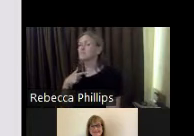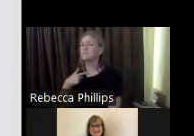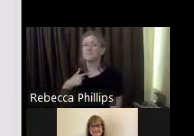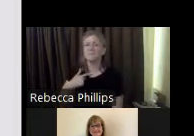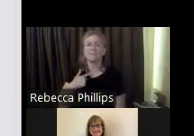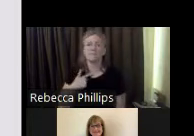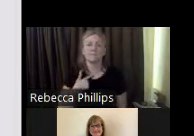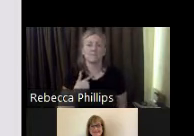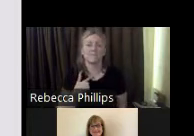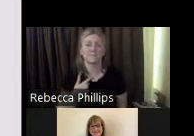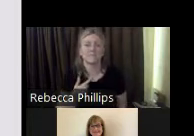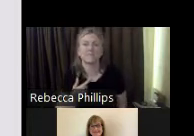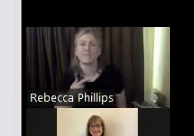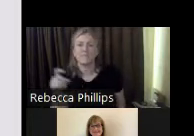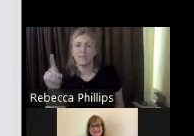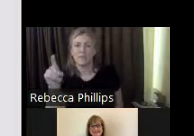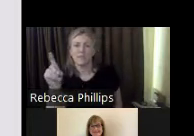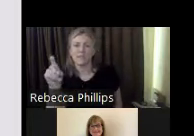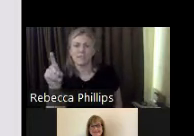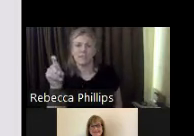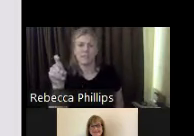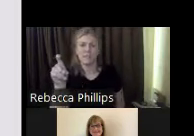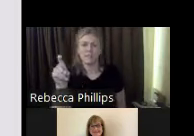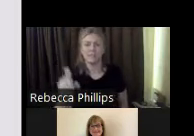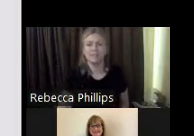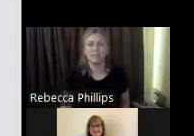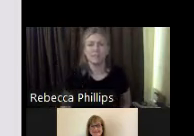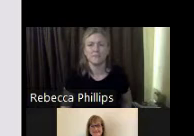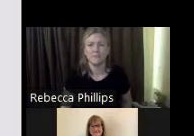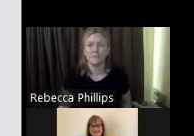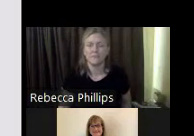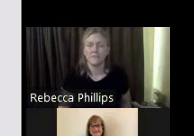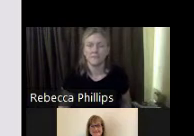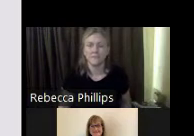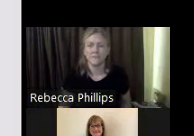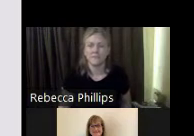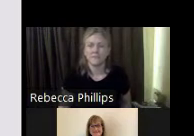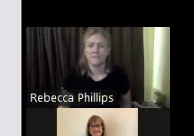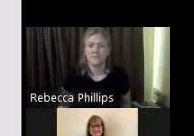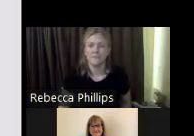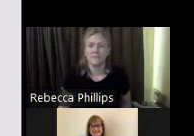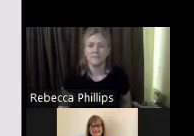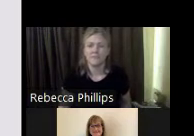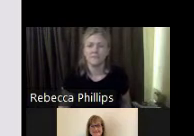Thirsty. So any questions on this one?